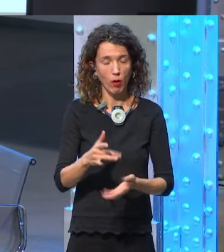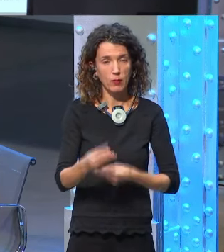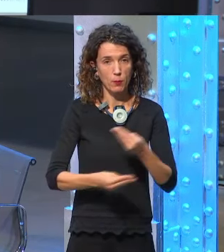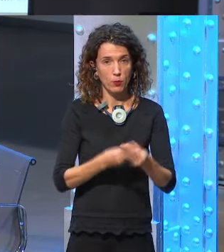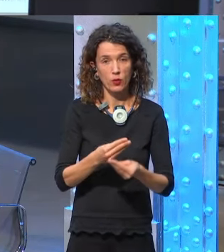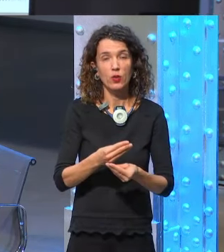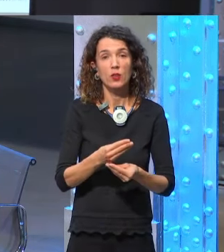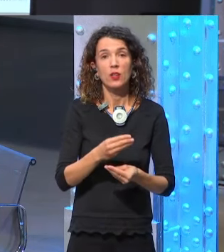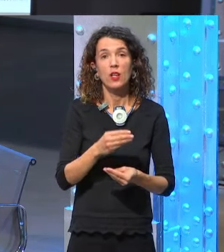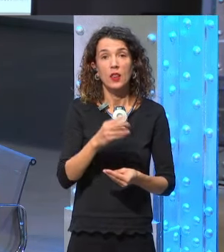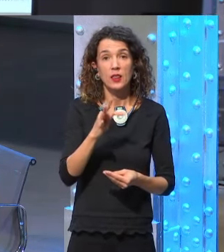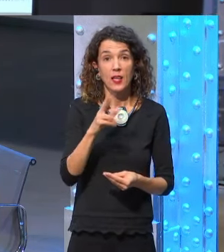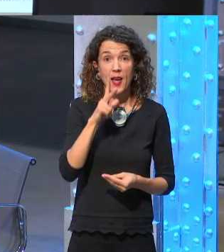2005.